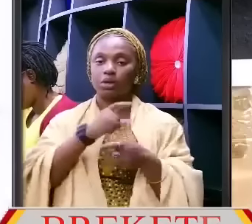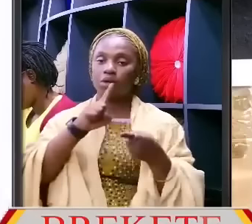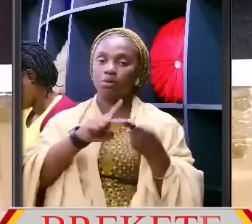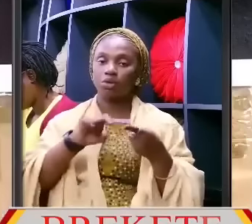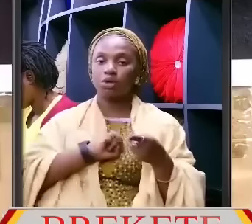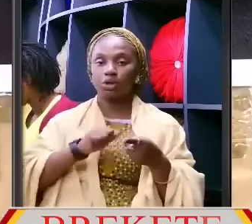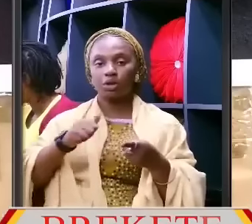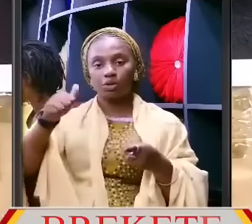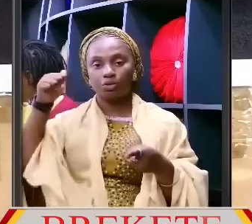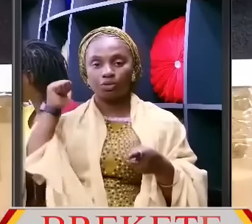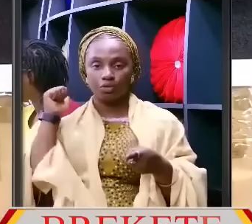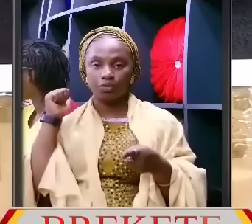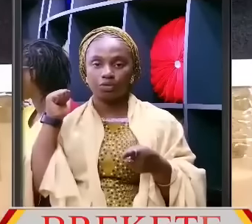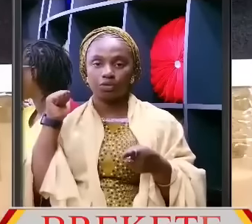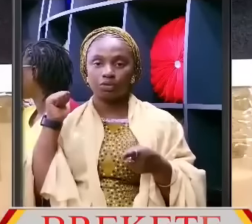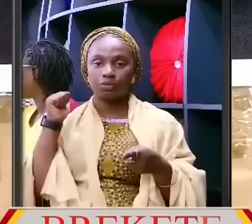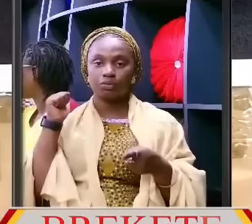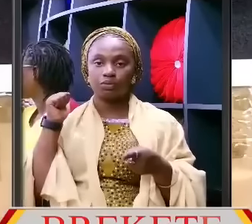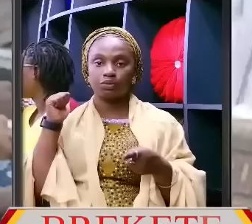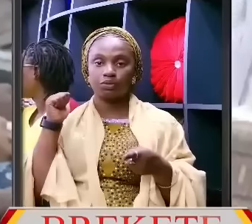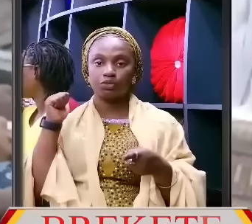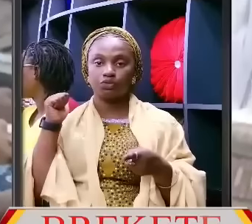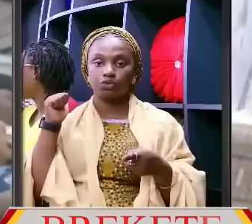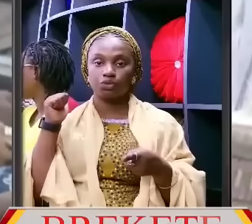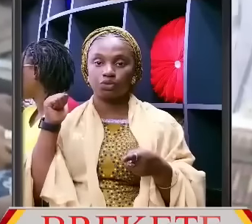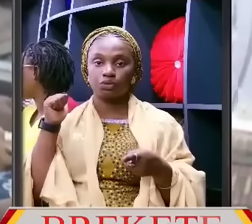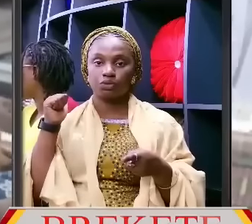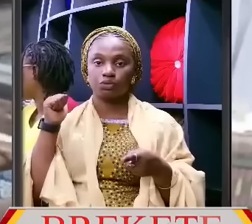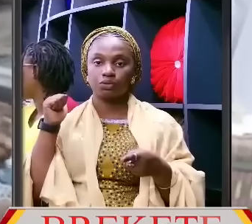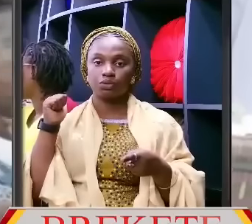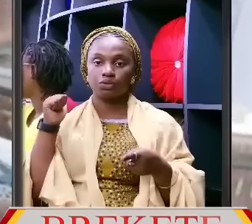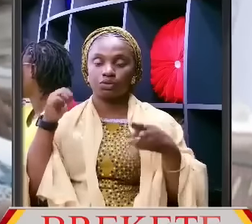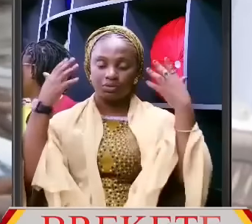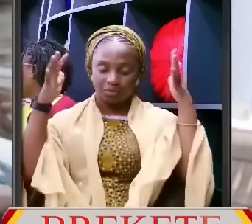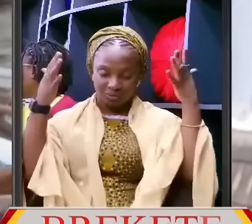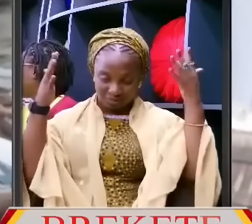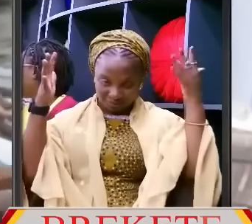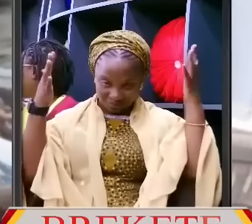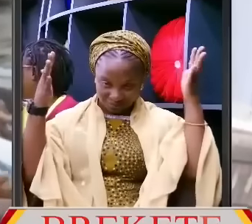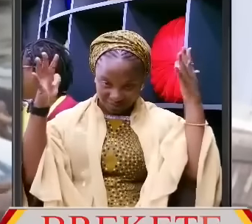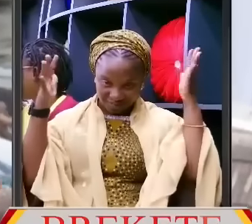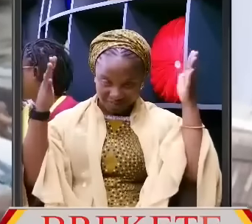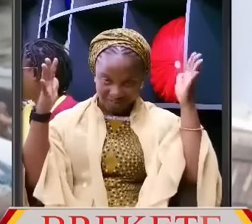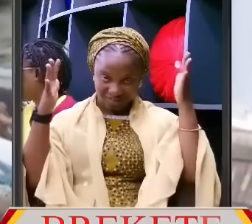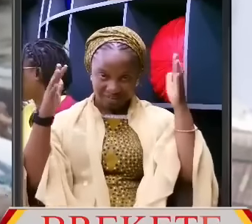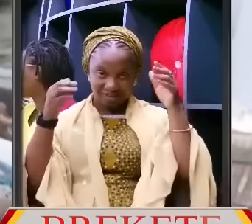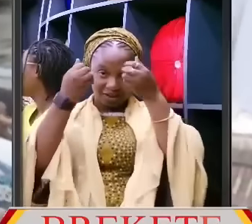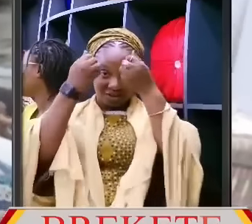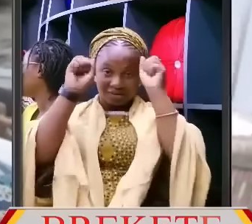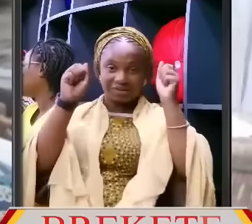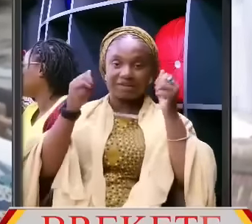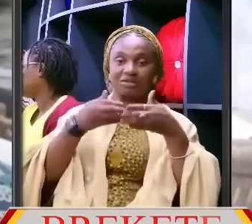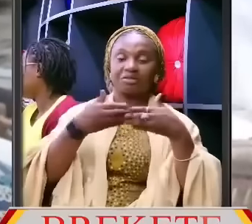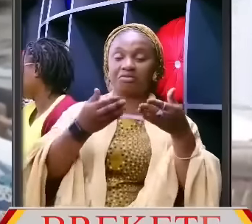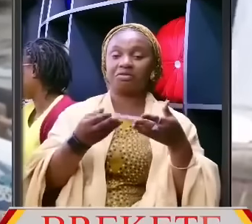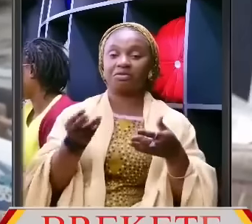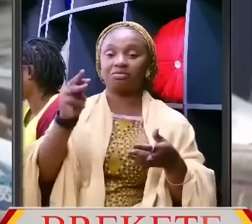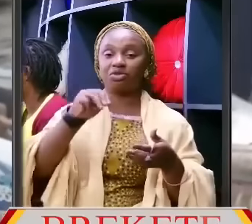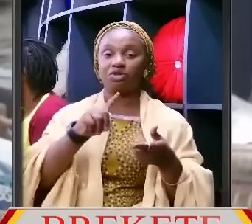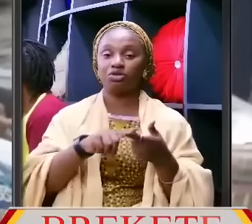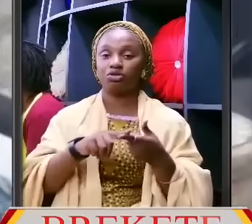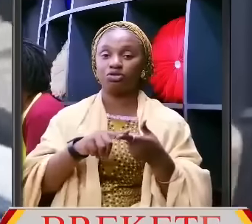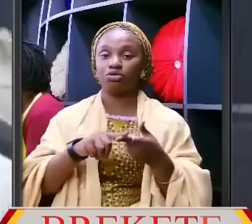Daddy, I go send money to you. Well, then go take, renovate the house. Thank you very much. By the grace of God. I